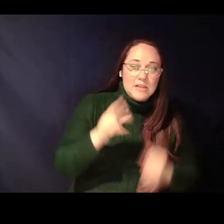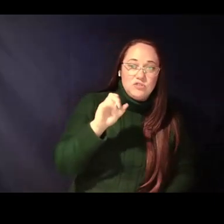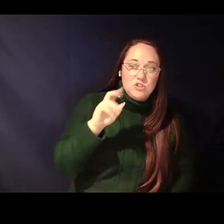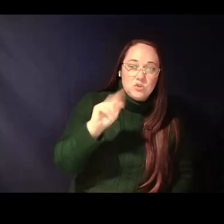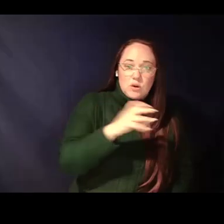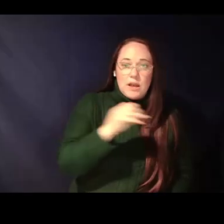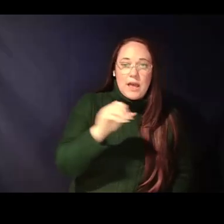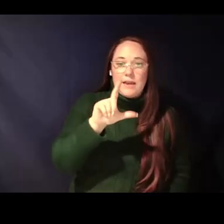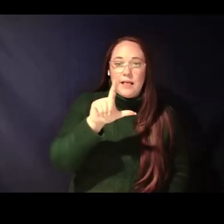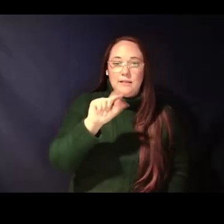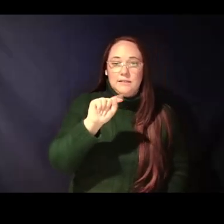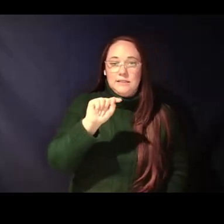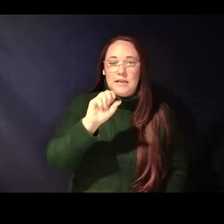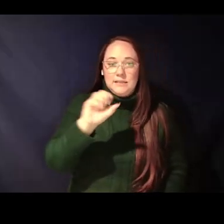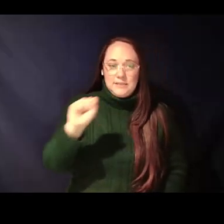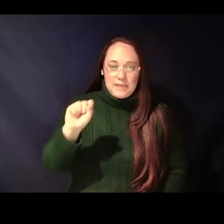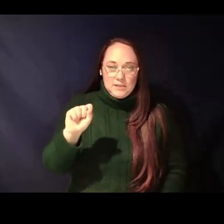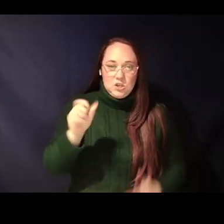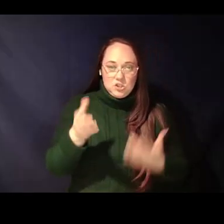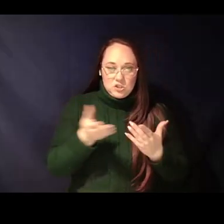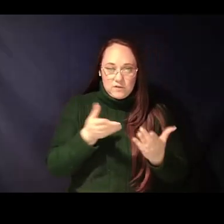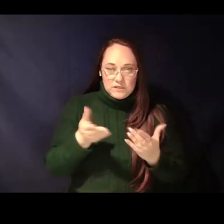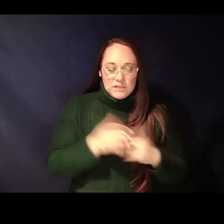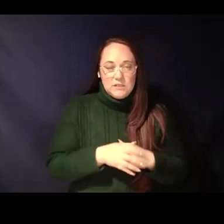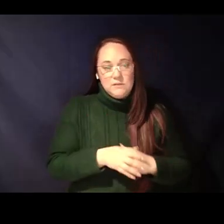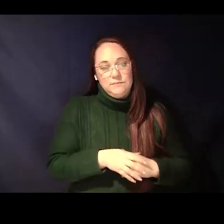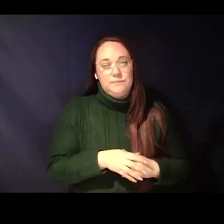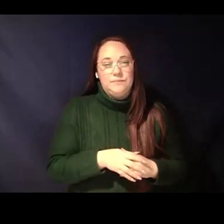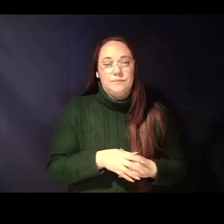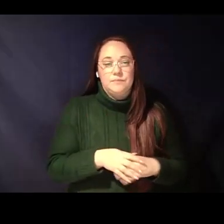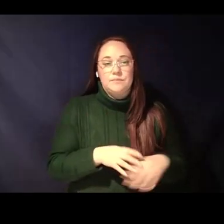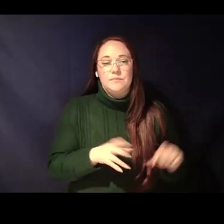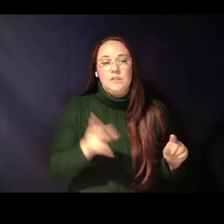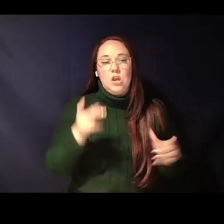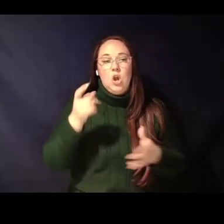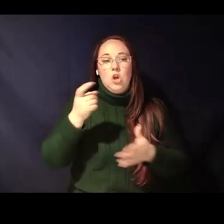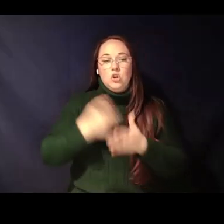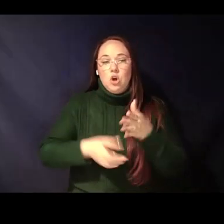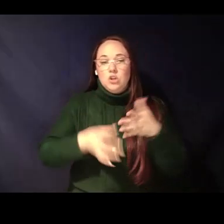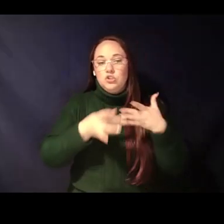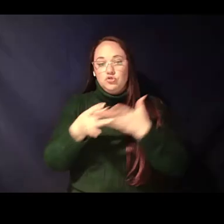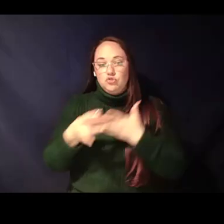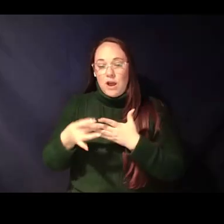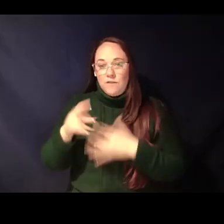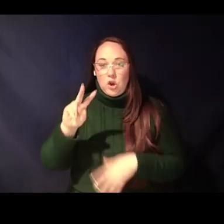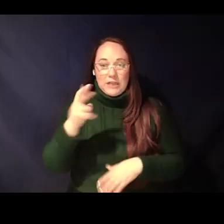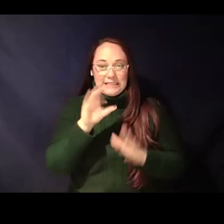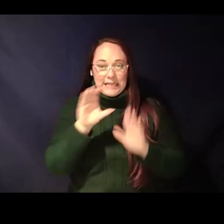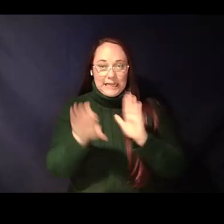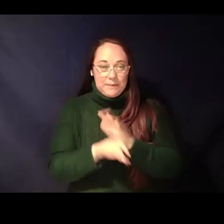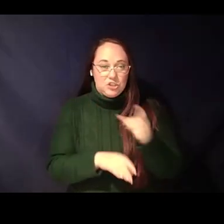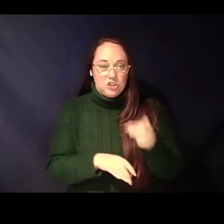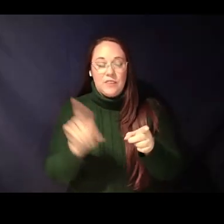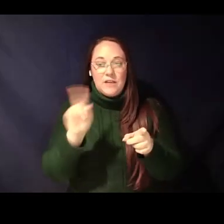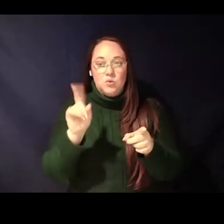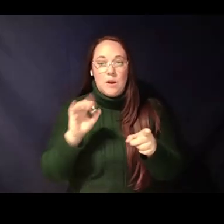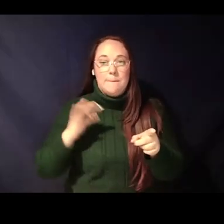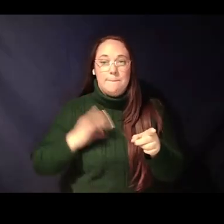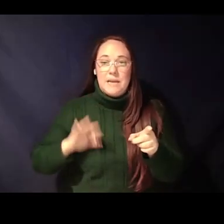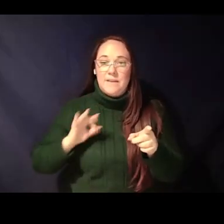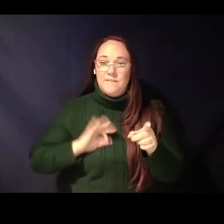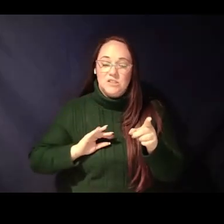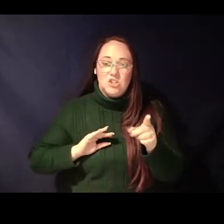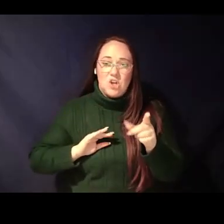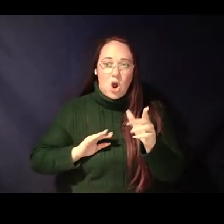LTSS services nationally. Cost drivers, if you look at the second pie chart, are where benefits are growing at